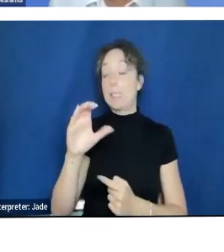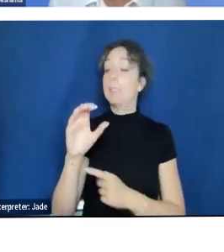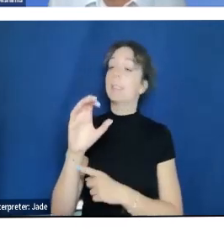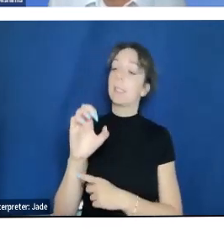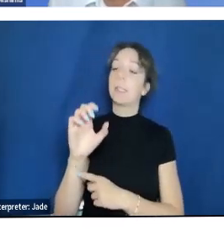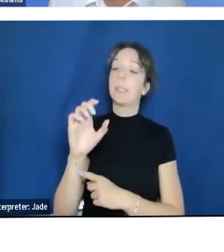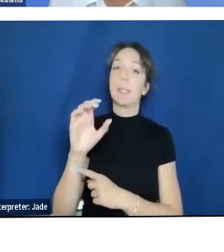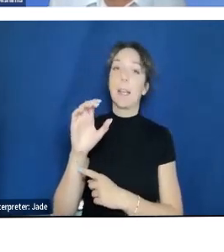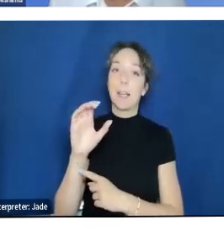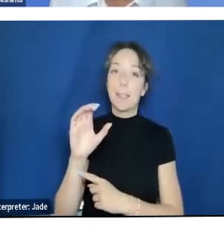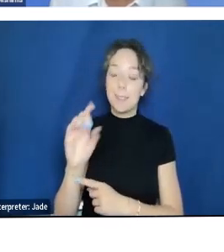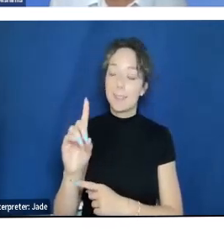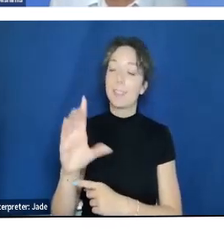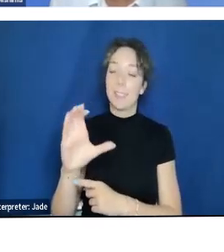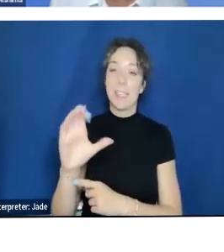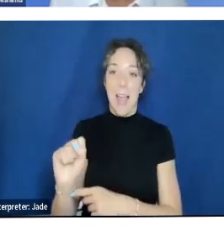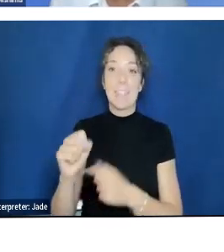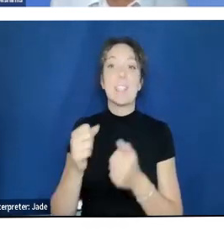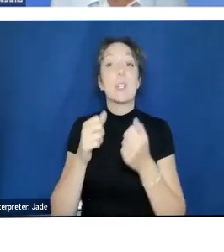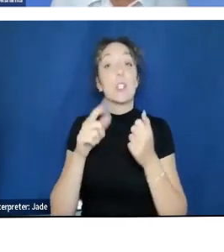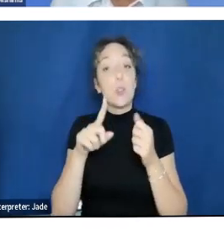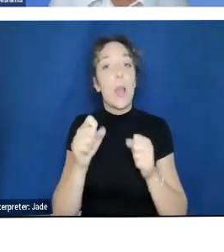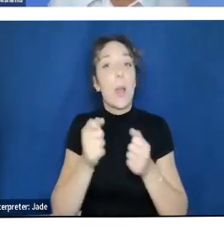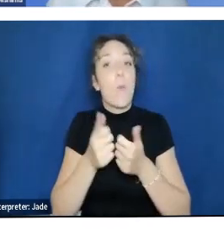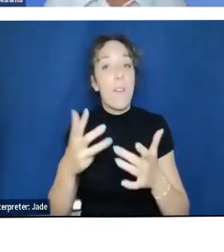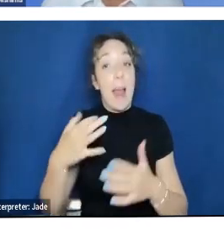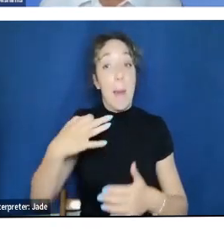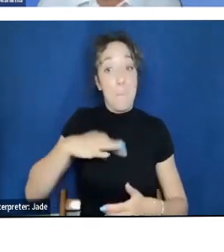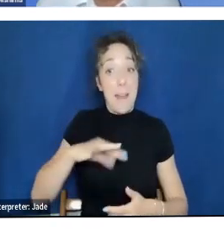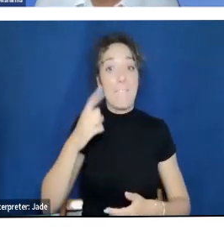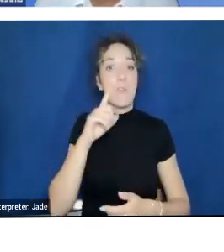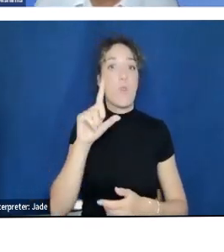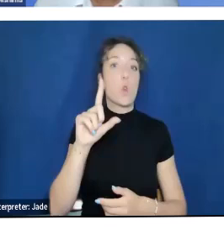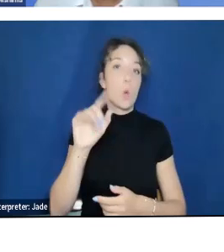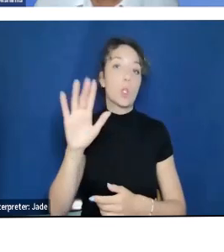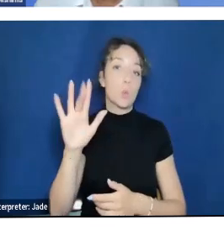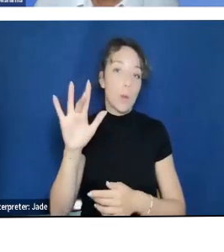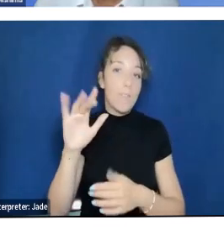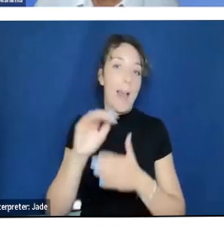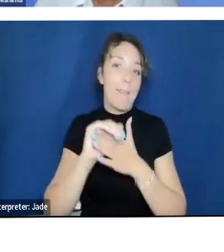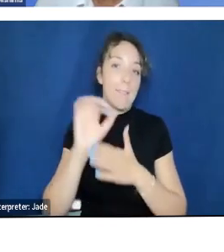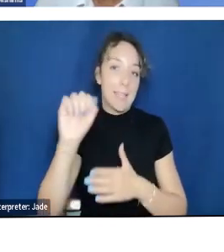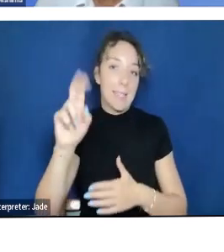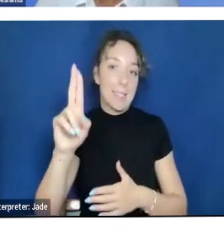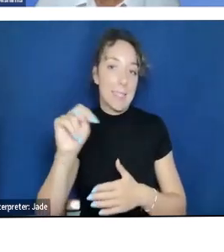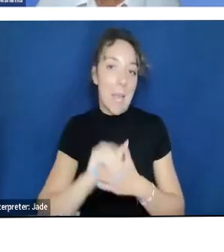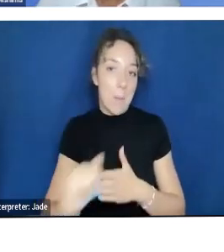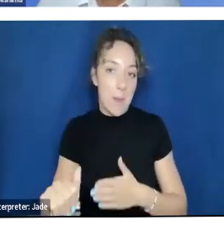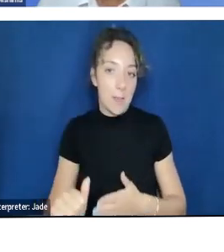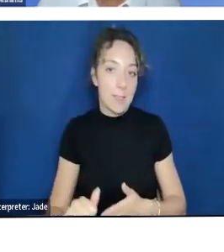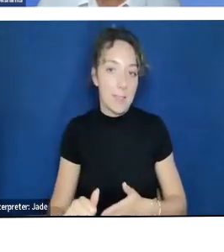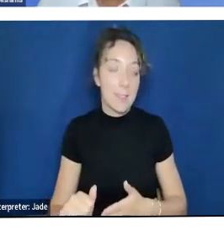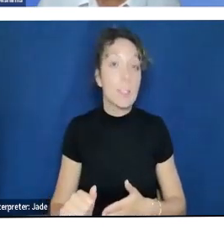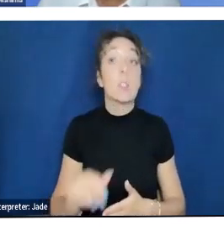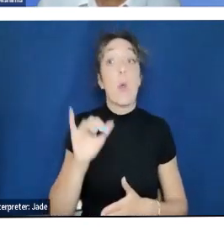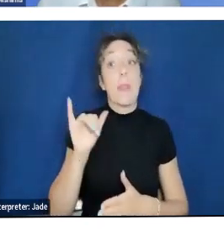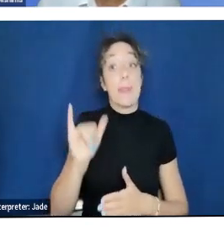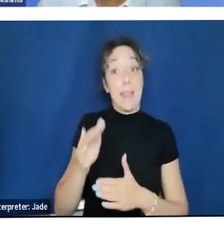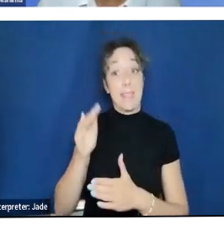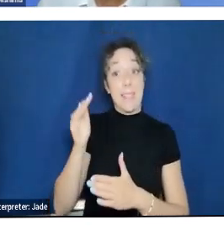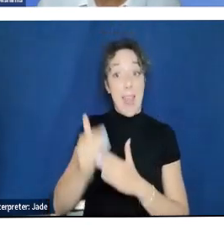in order to provide benefits for the 2025 SunBucks. Okay, and that is the end